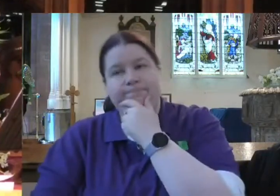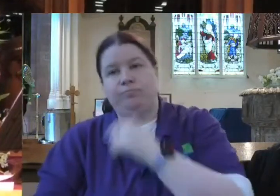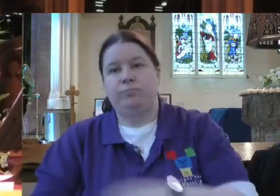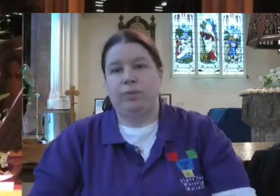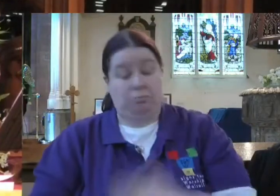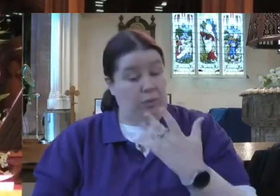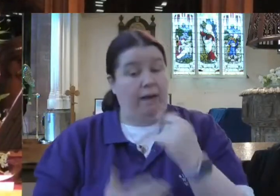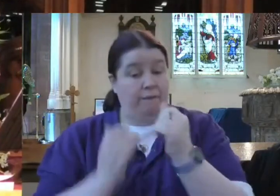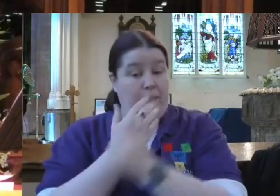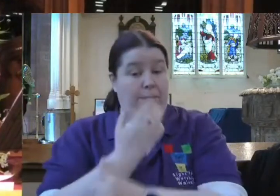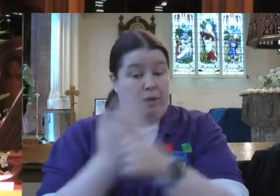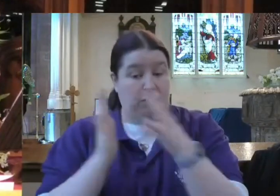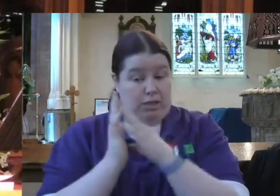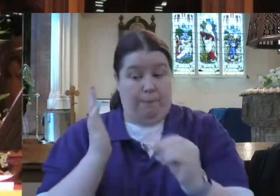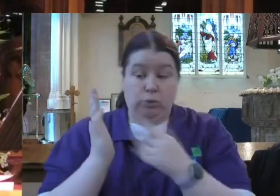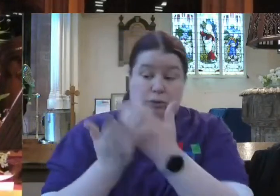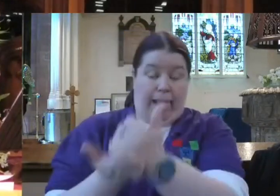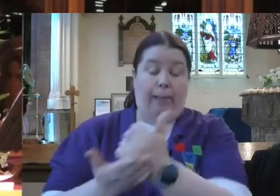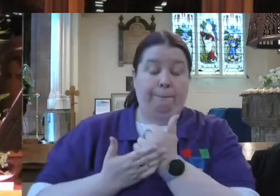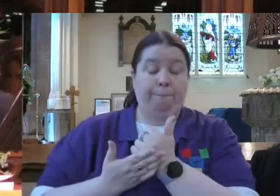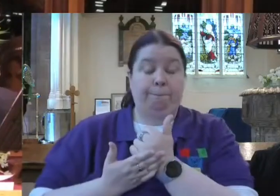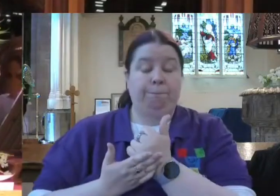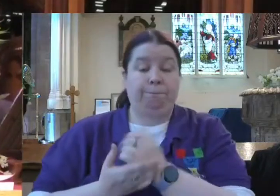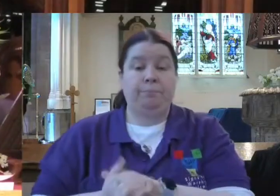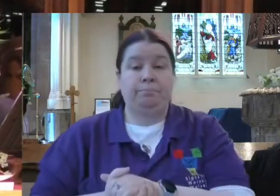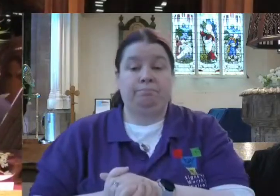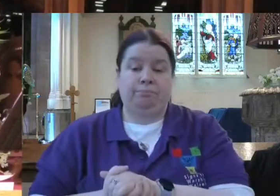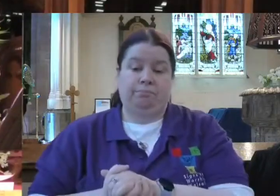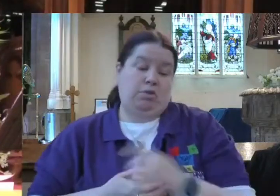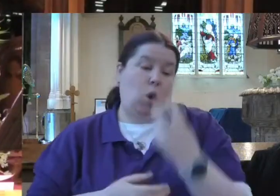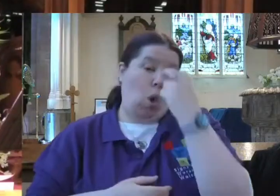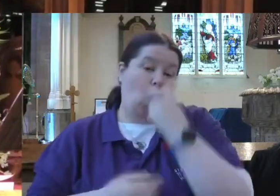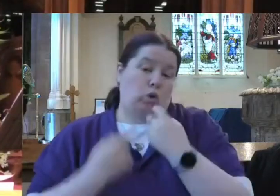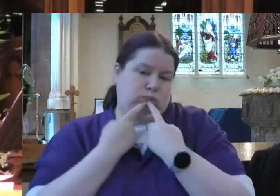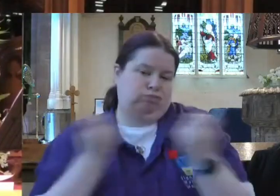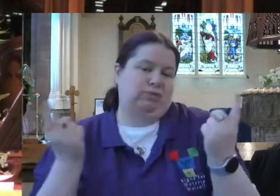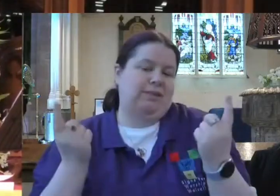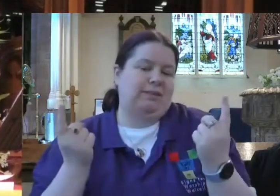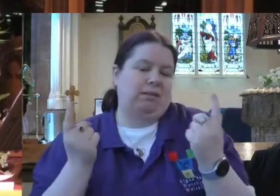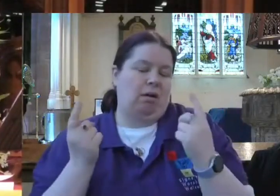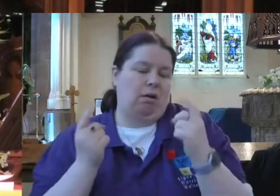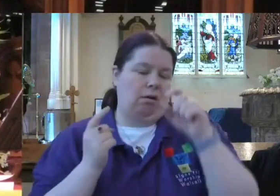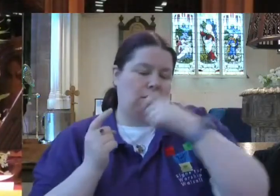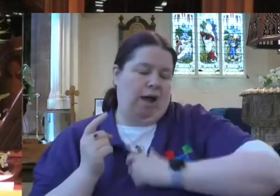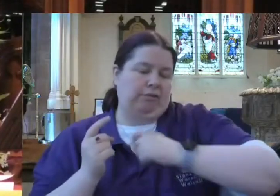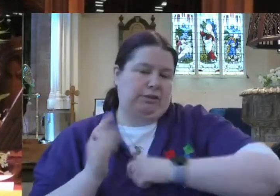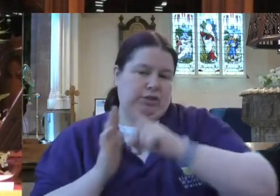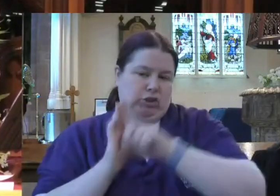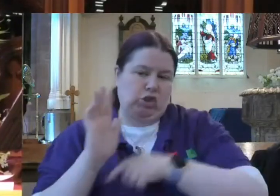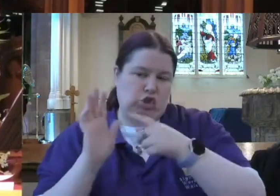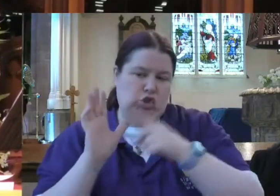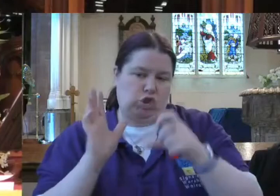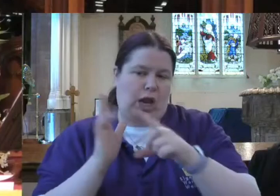have biblical examples that can help us. So in the Old Testament, there's a character called Jacob. Jacob is basically a